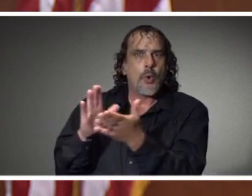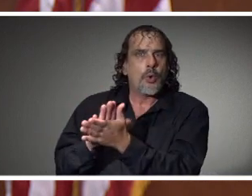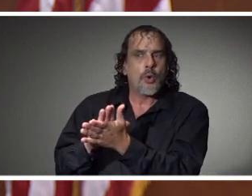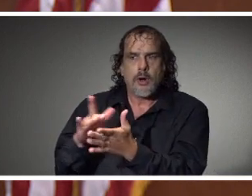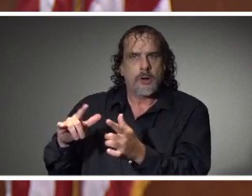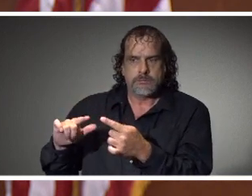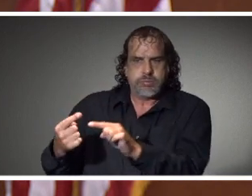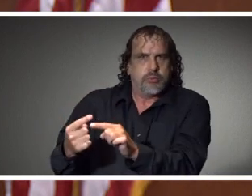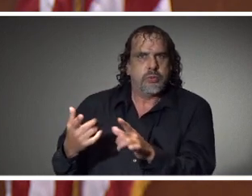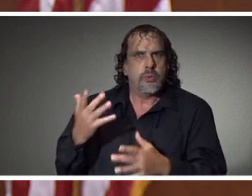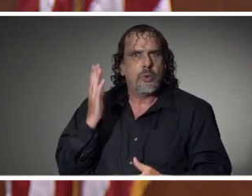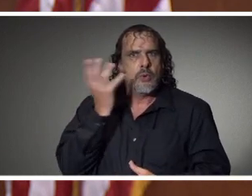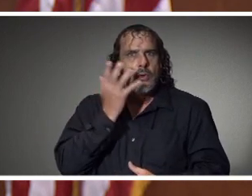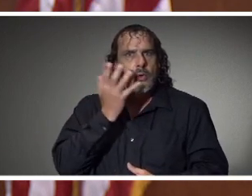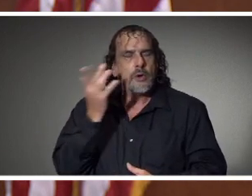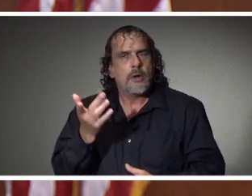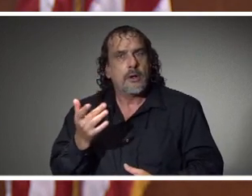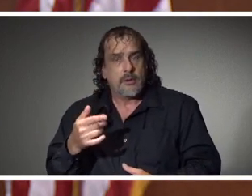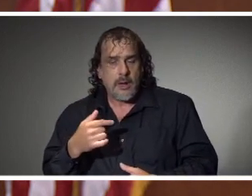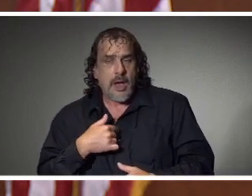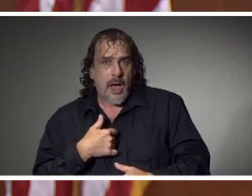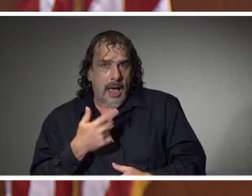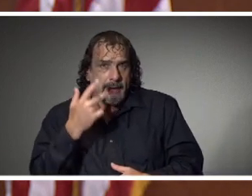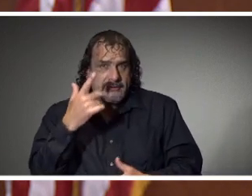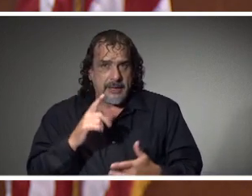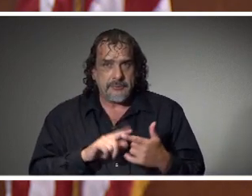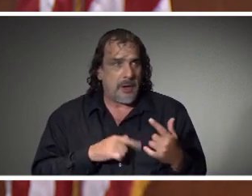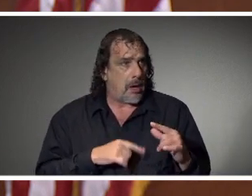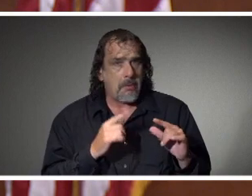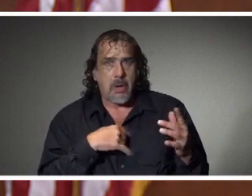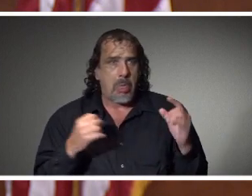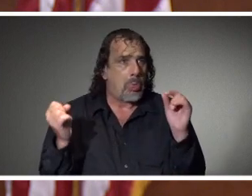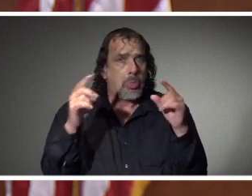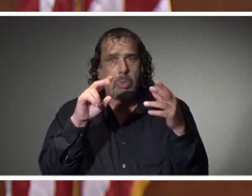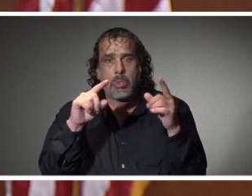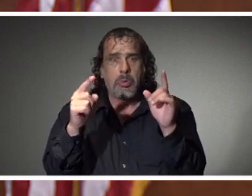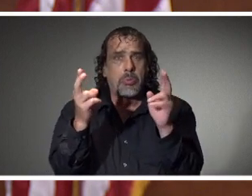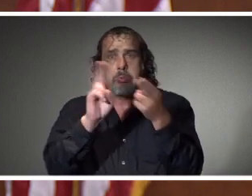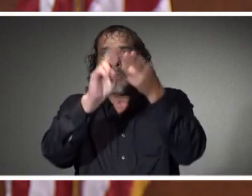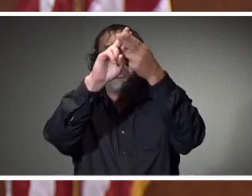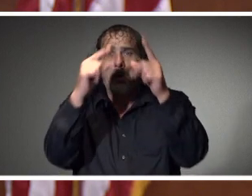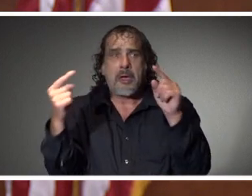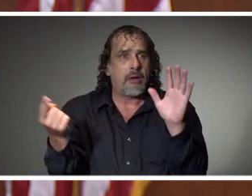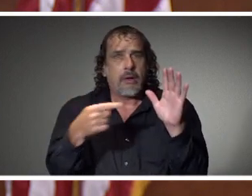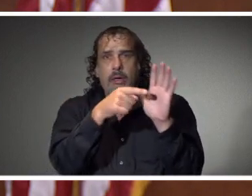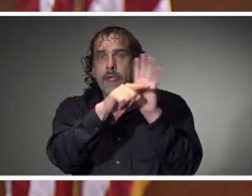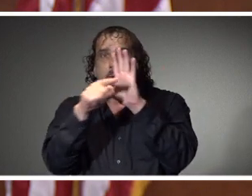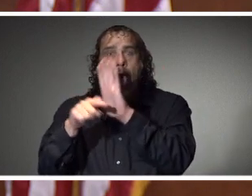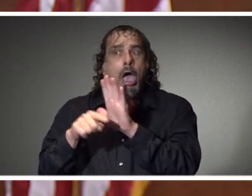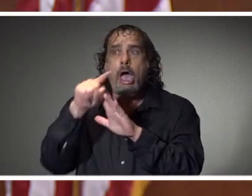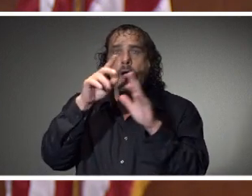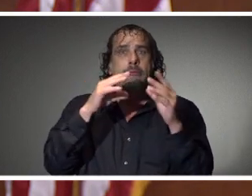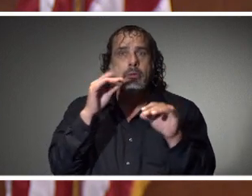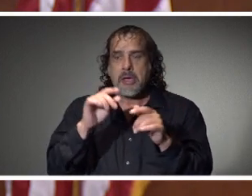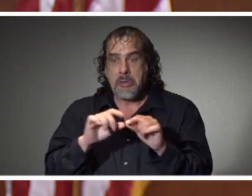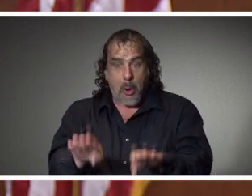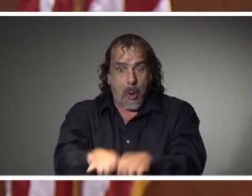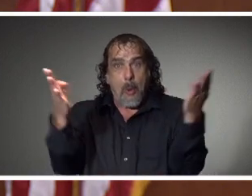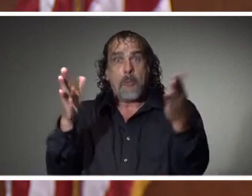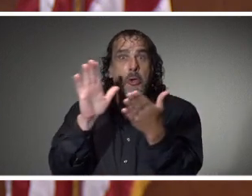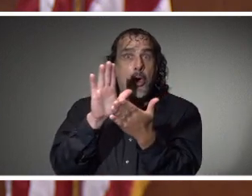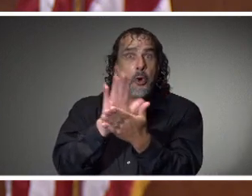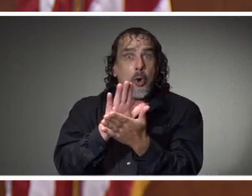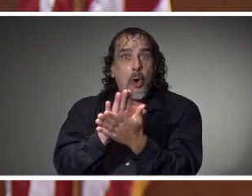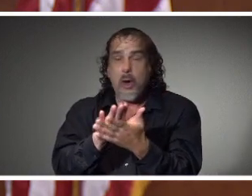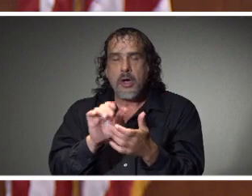Now, recently I've seen some intense rhetoric saying that opening schools will mean people will die.